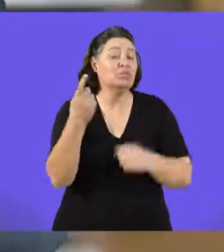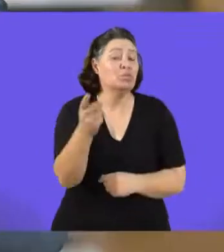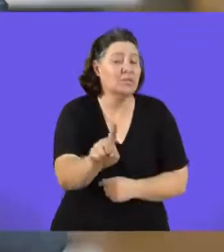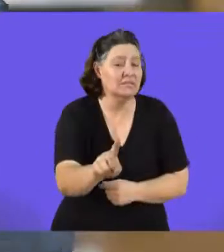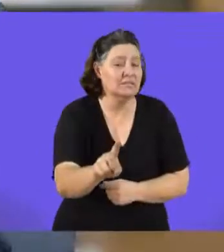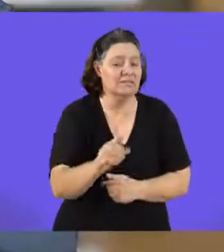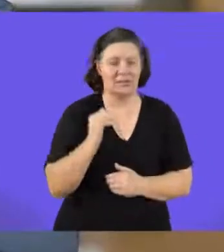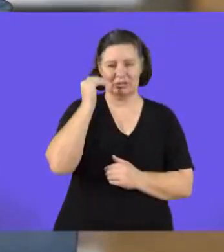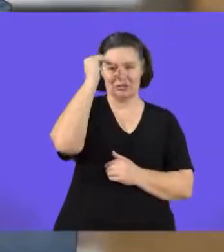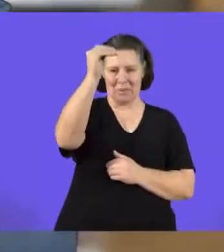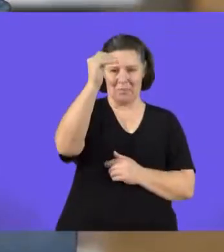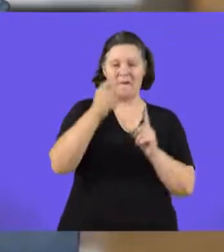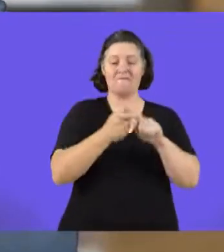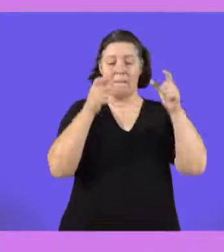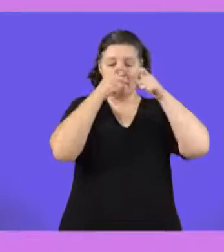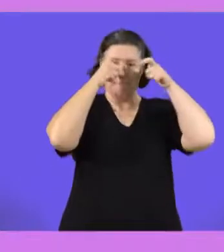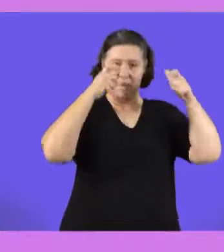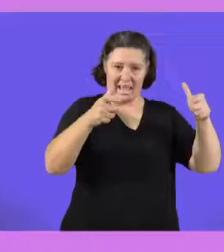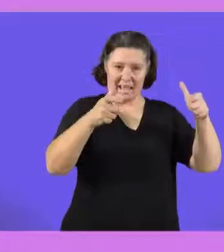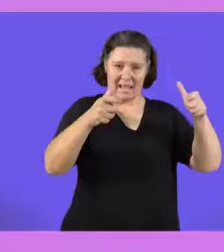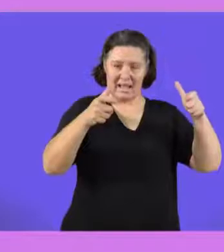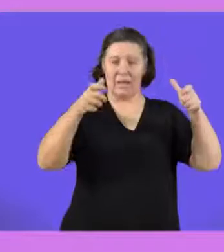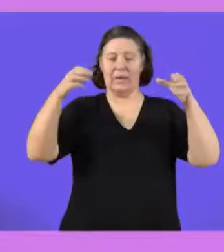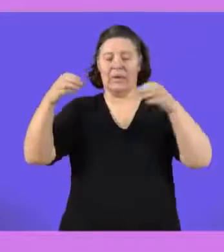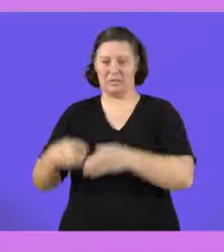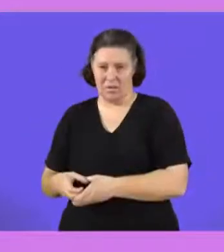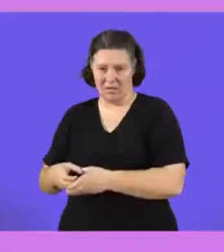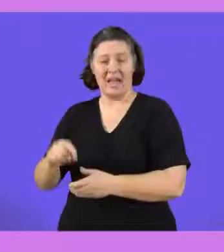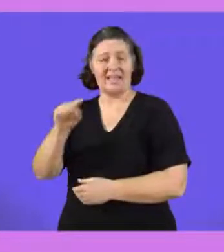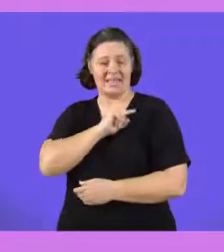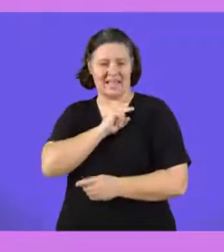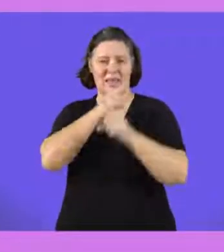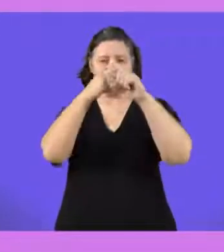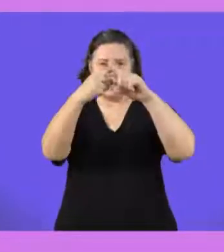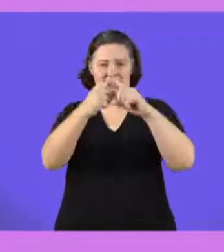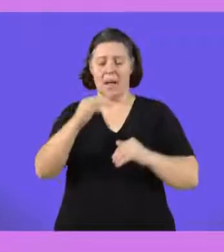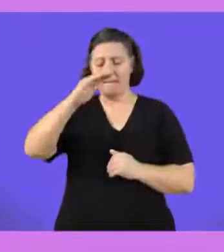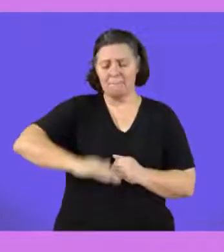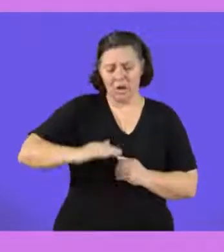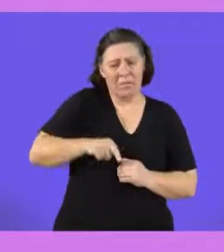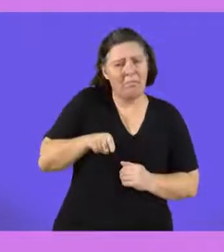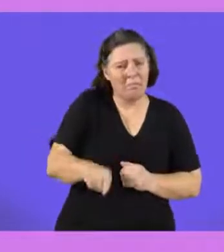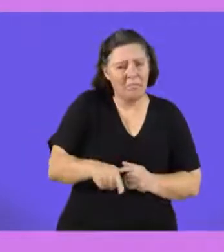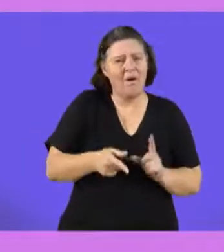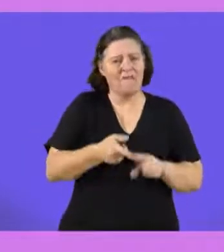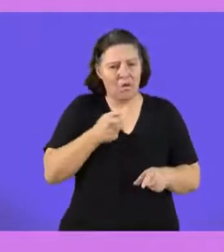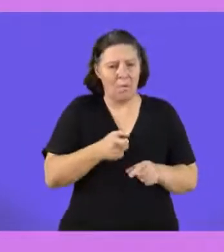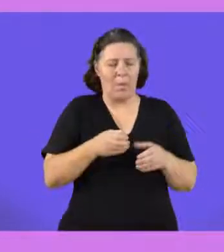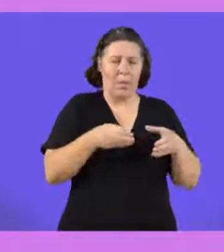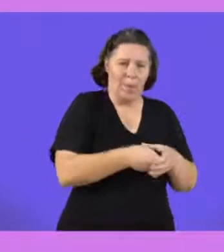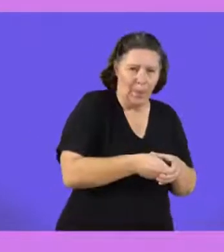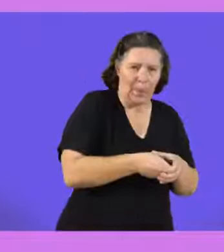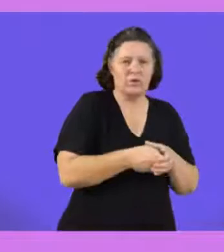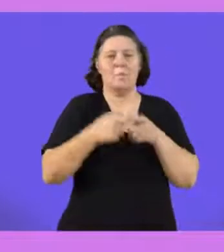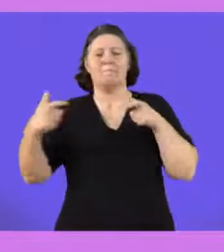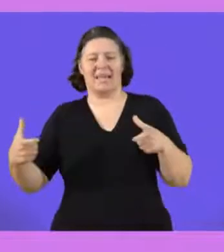is the only difference? On top, I work from big to small, hence I've multiplied. And then at the bottom, I work